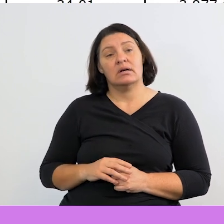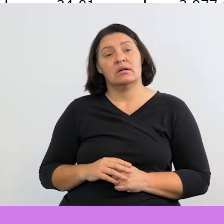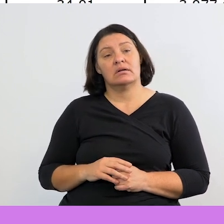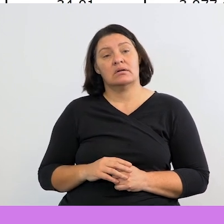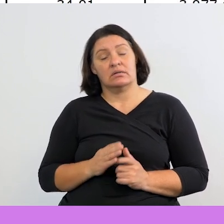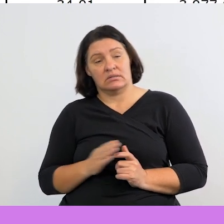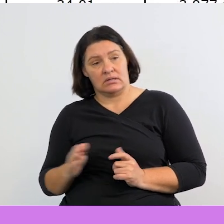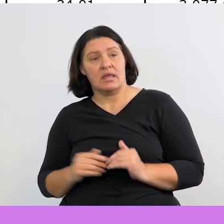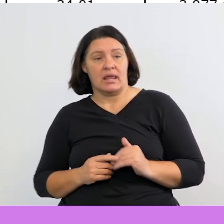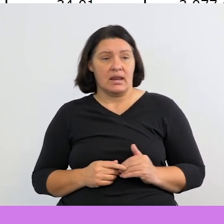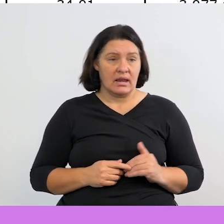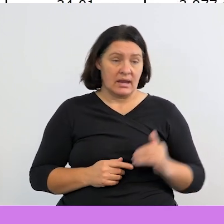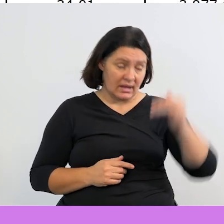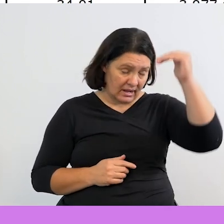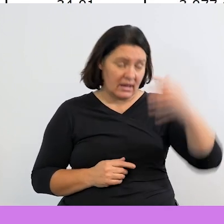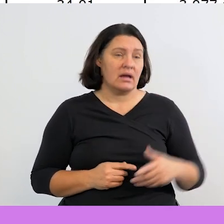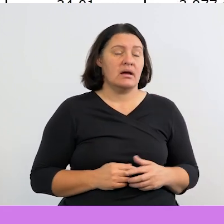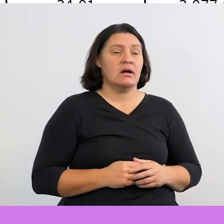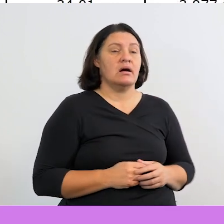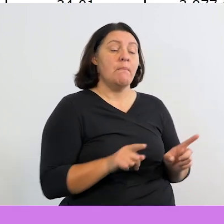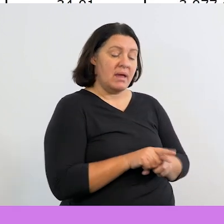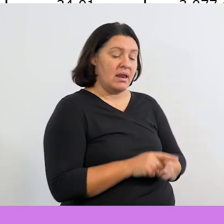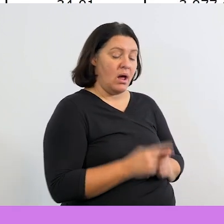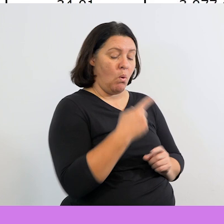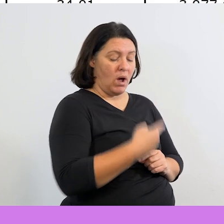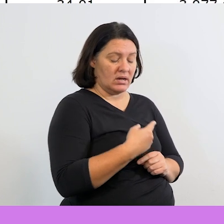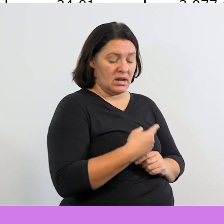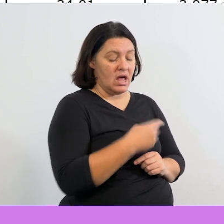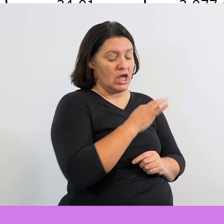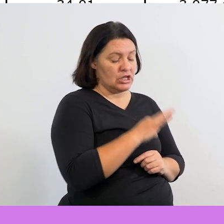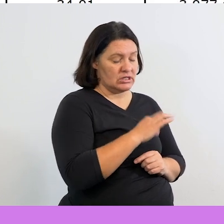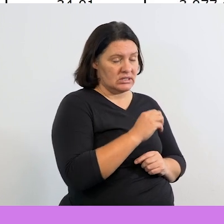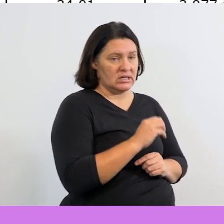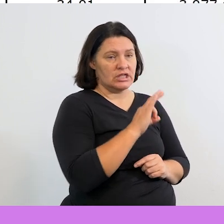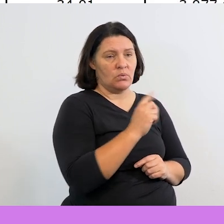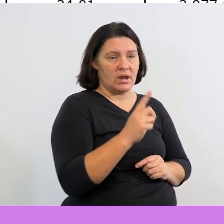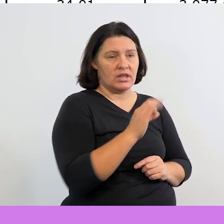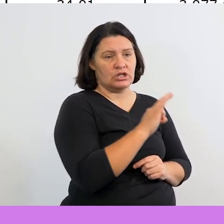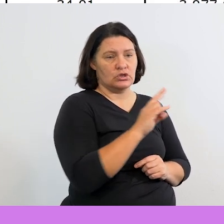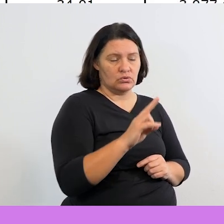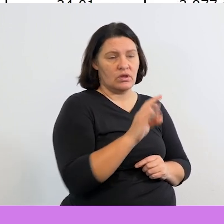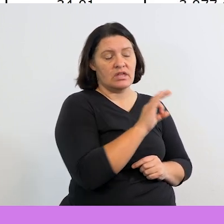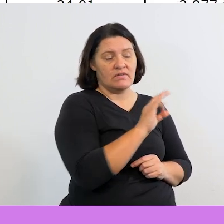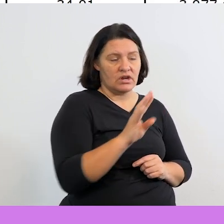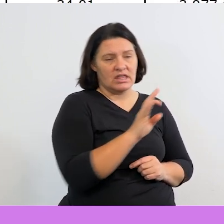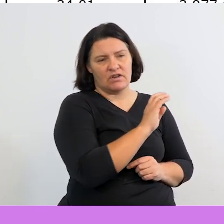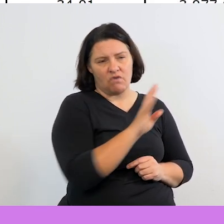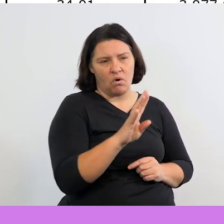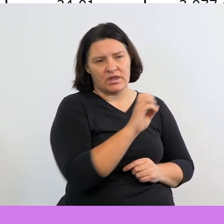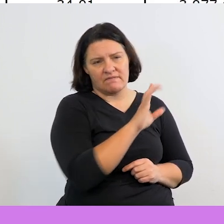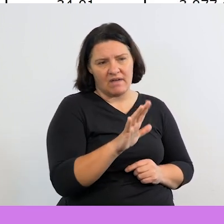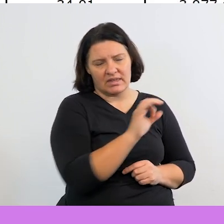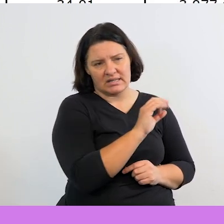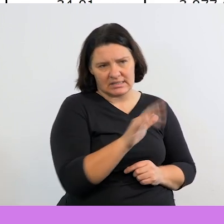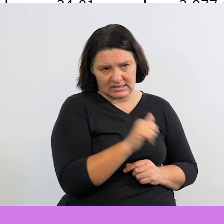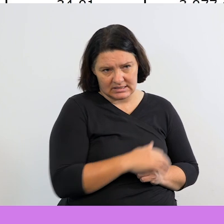as a percentage, it's important to note this works in ones. So 30, 31, 32, 33, 34, all the way.